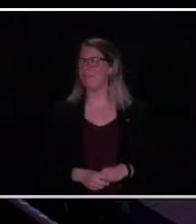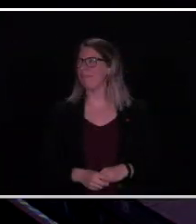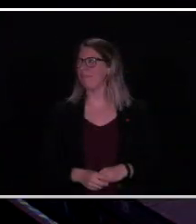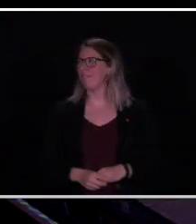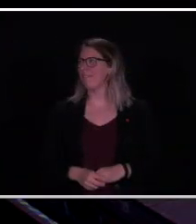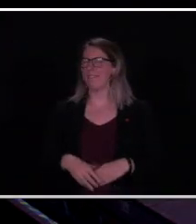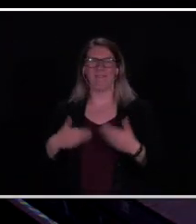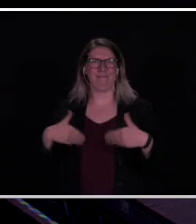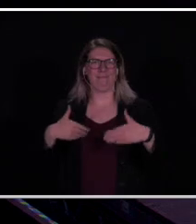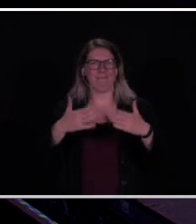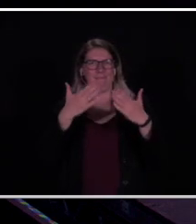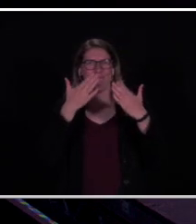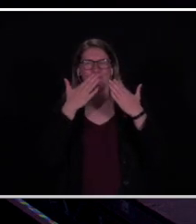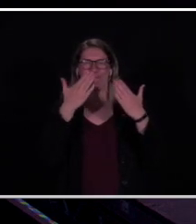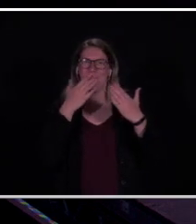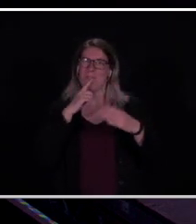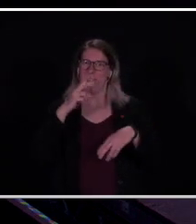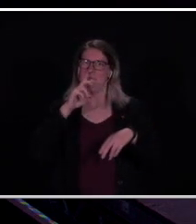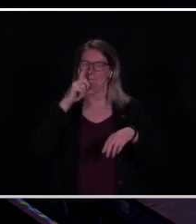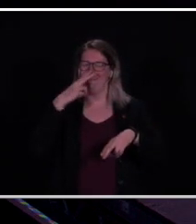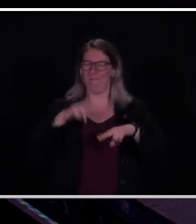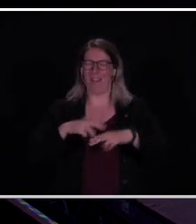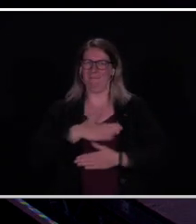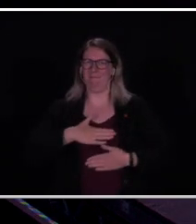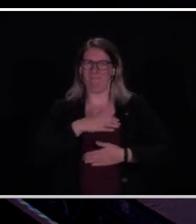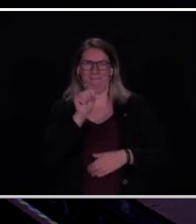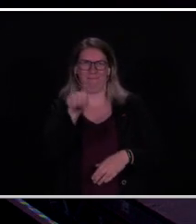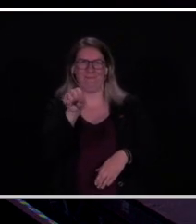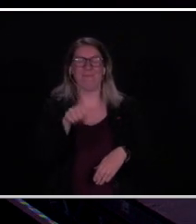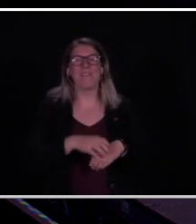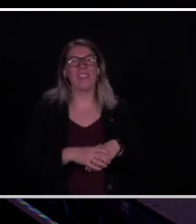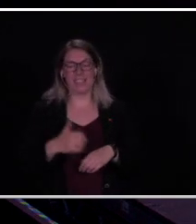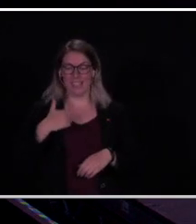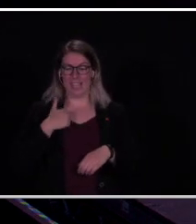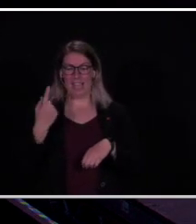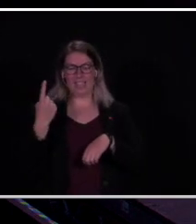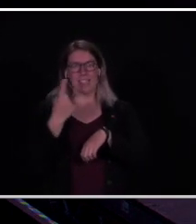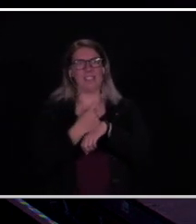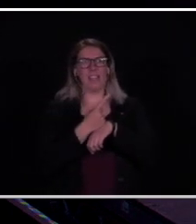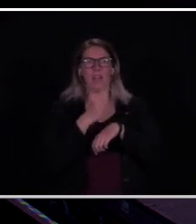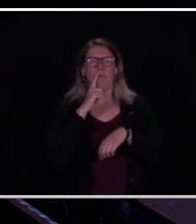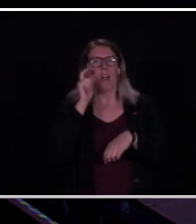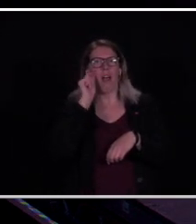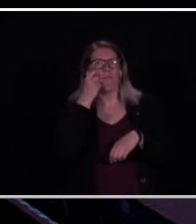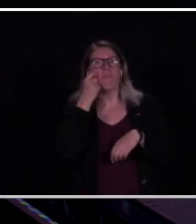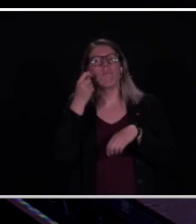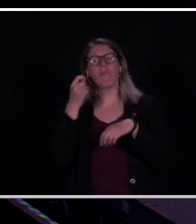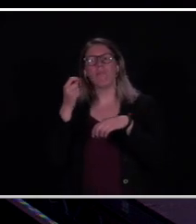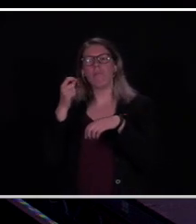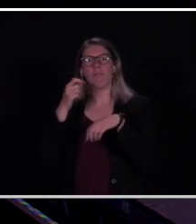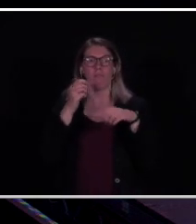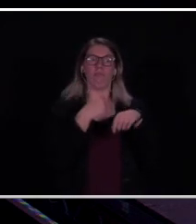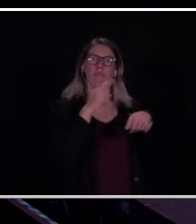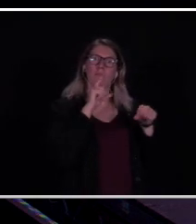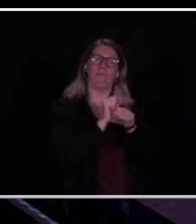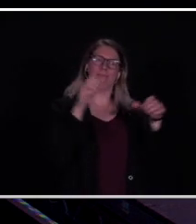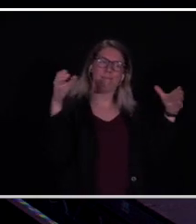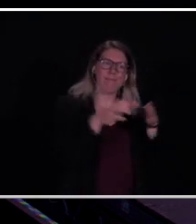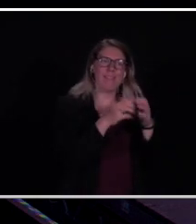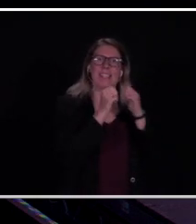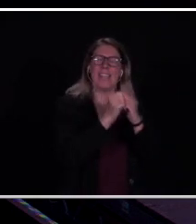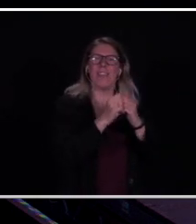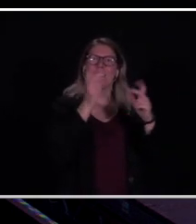Oh, and thanks to all of you. We are having some fun here. And one of the great things about Canada Day when we can get together, not virtually, is we can see all of the color